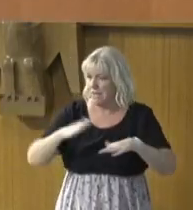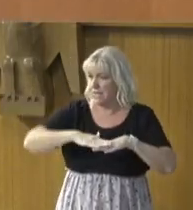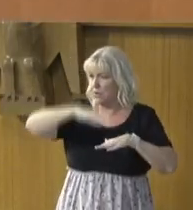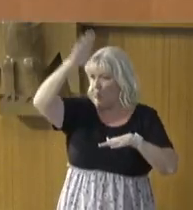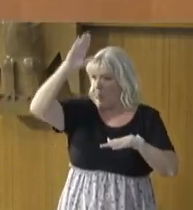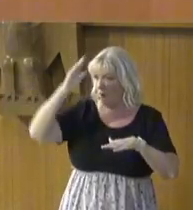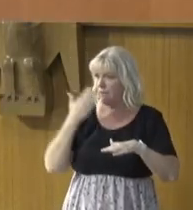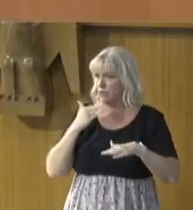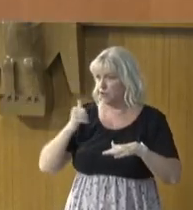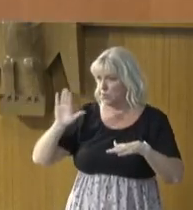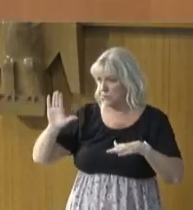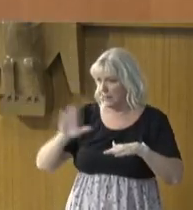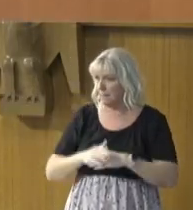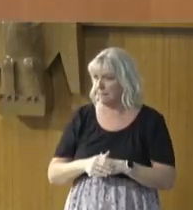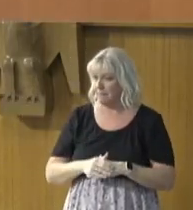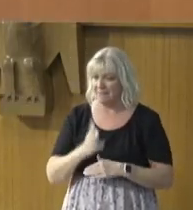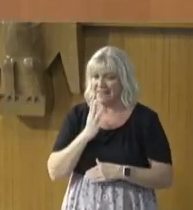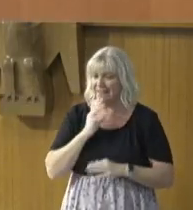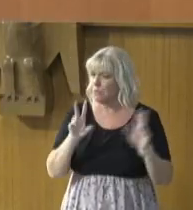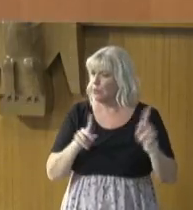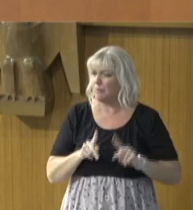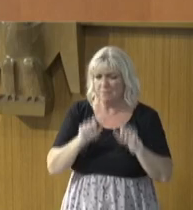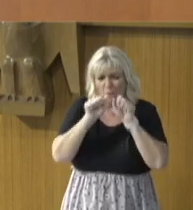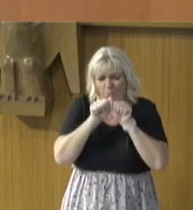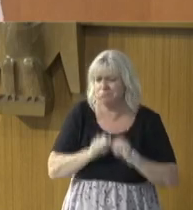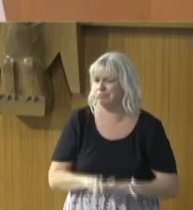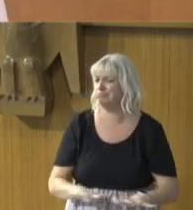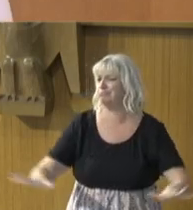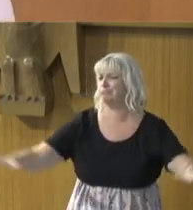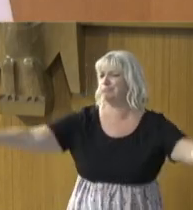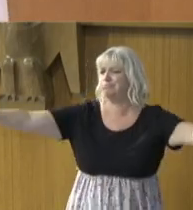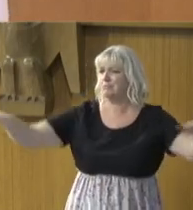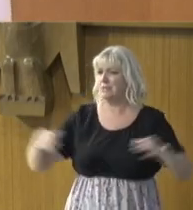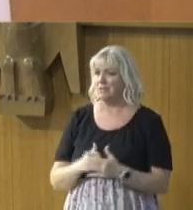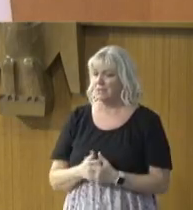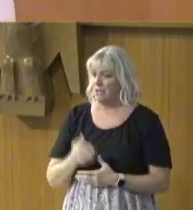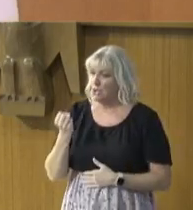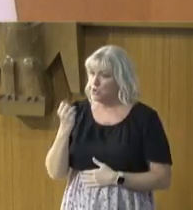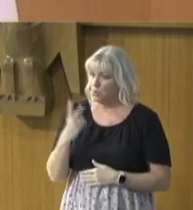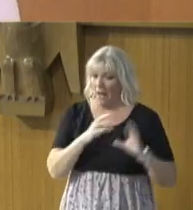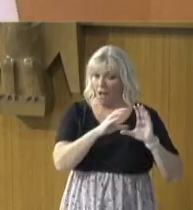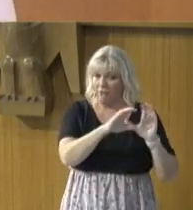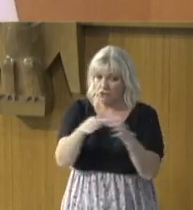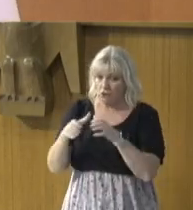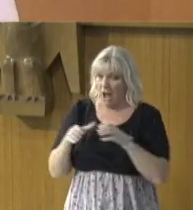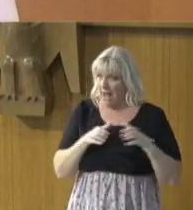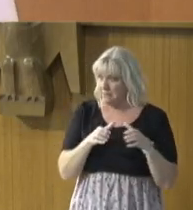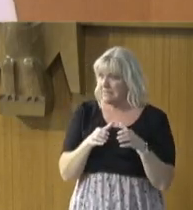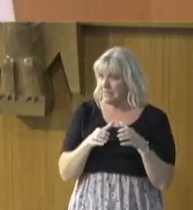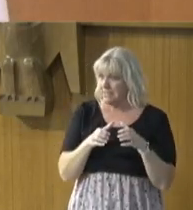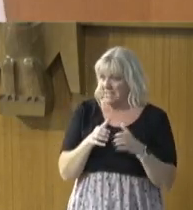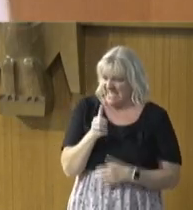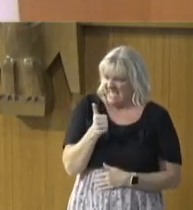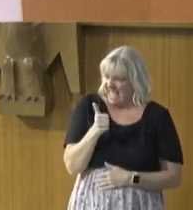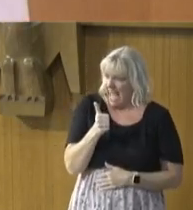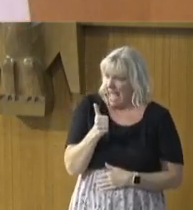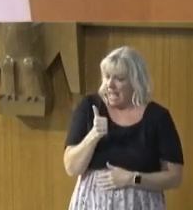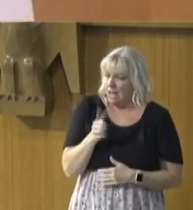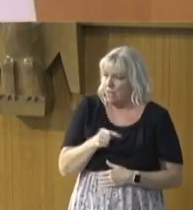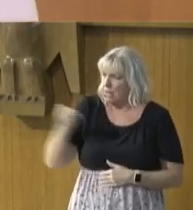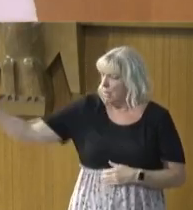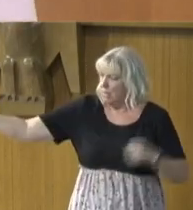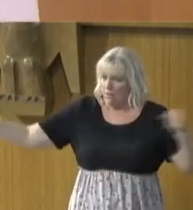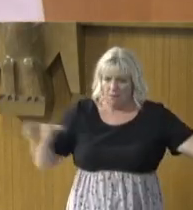They scattered the Hebrew people across all of the ancient world. Ten of the twelve tribes of Israel displaced,